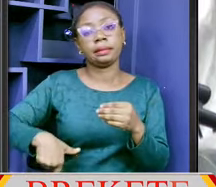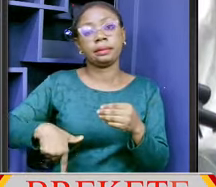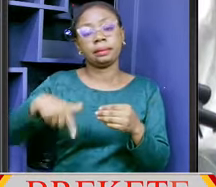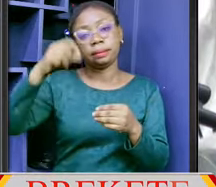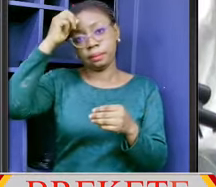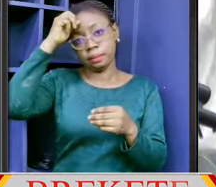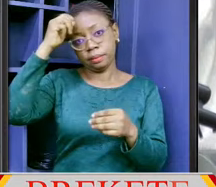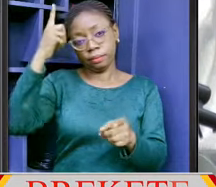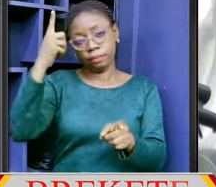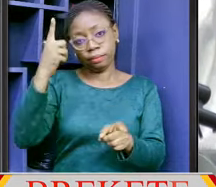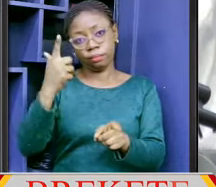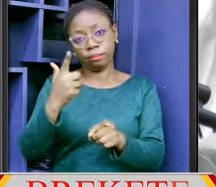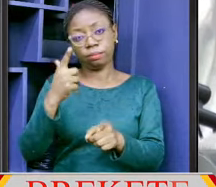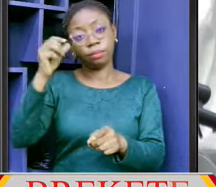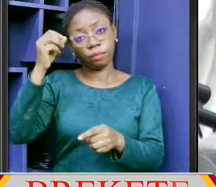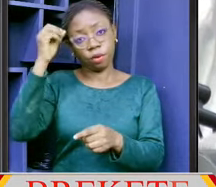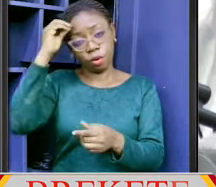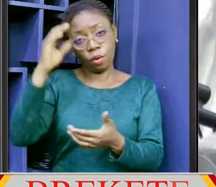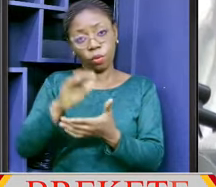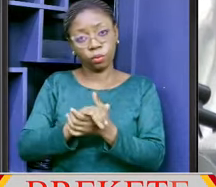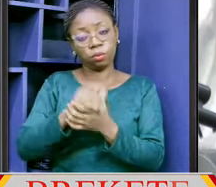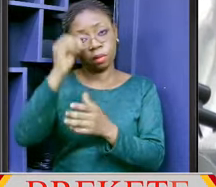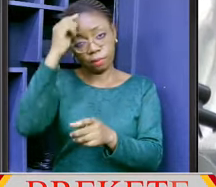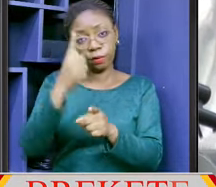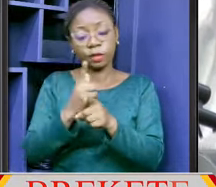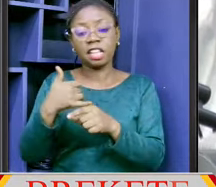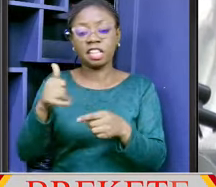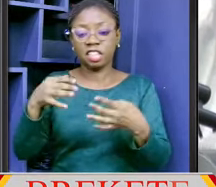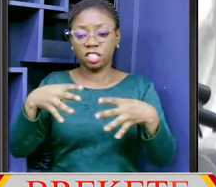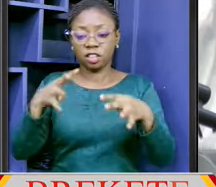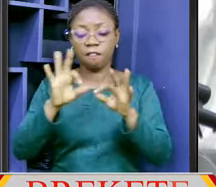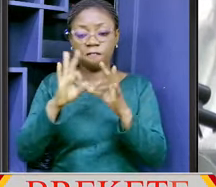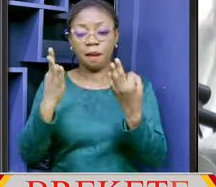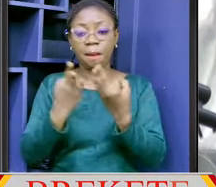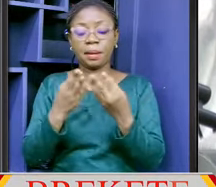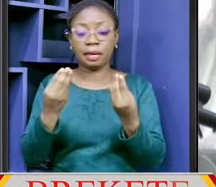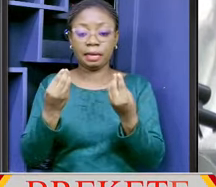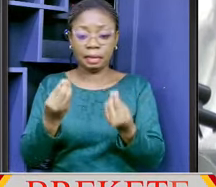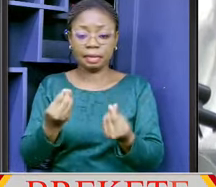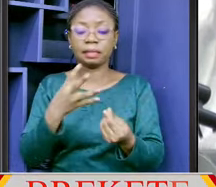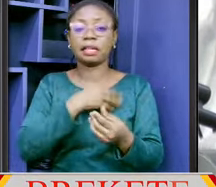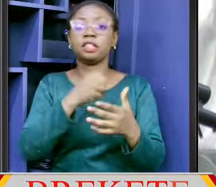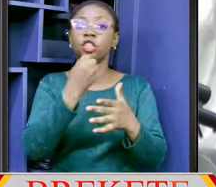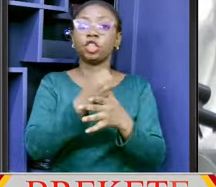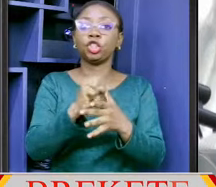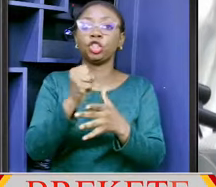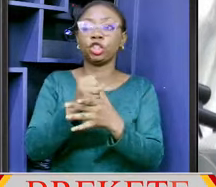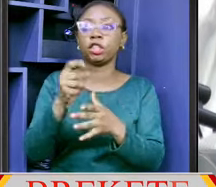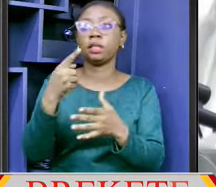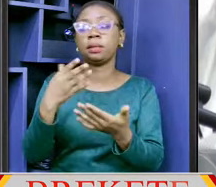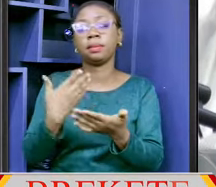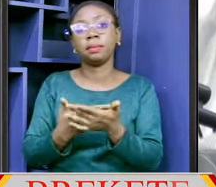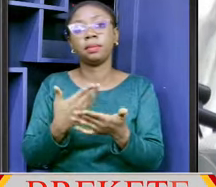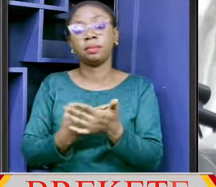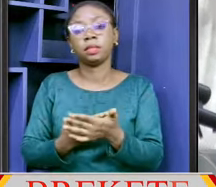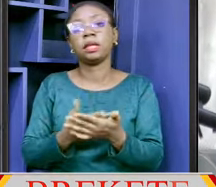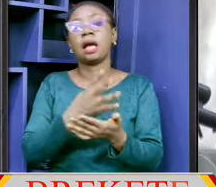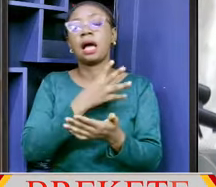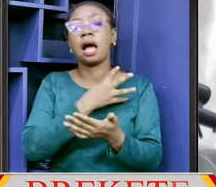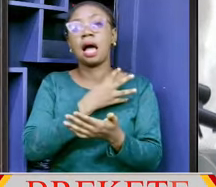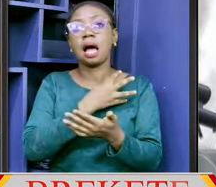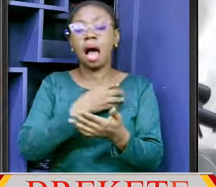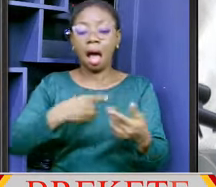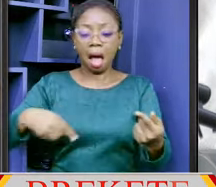death brothers. They sold a family land, and they share the money, and they have not given us our share. They share the